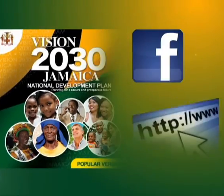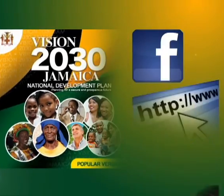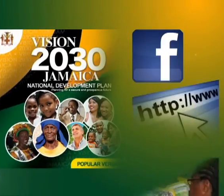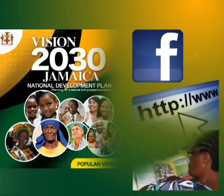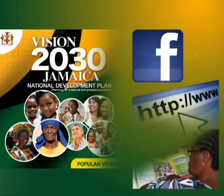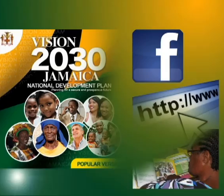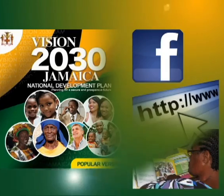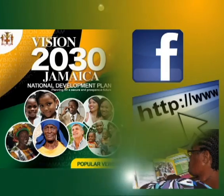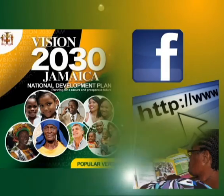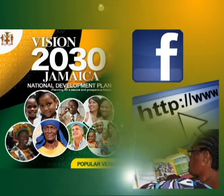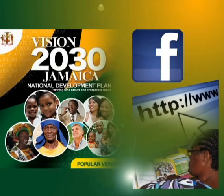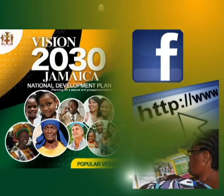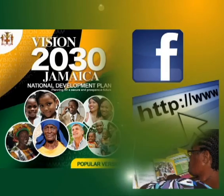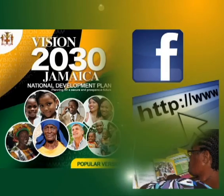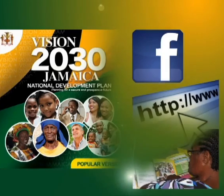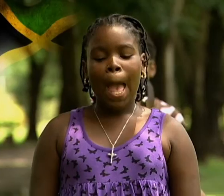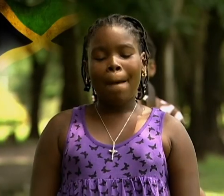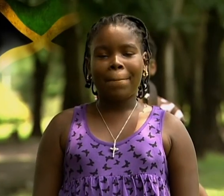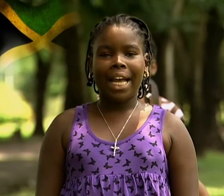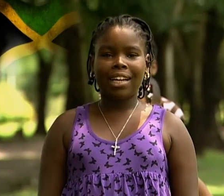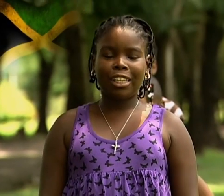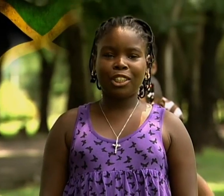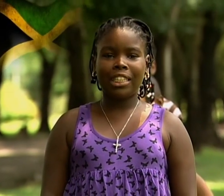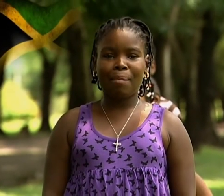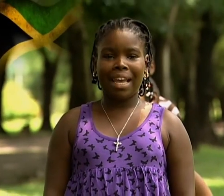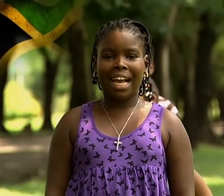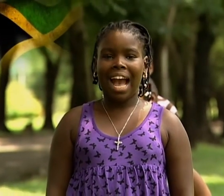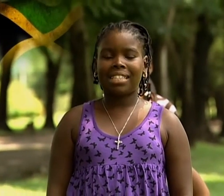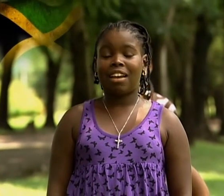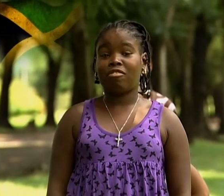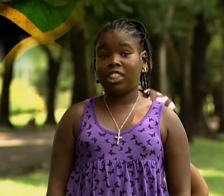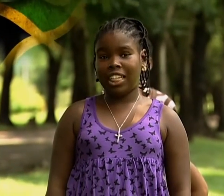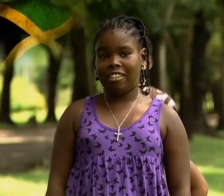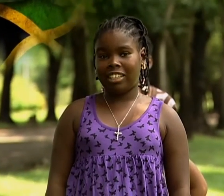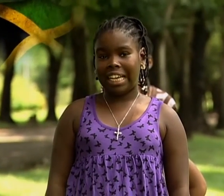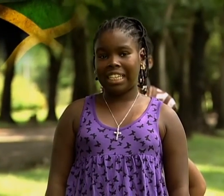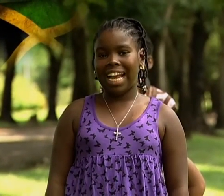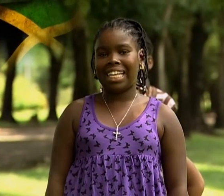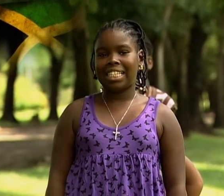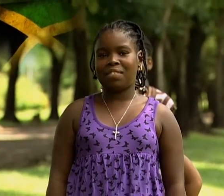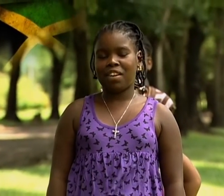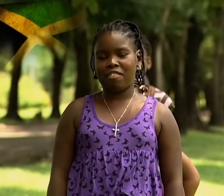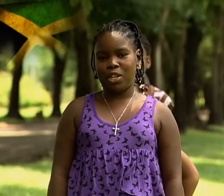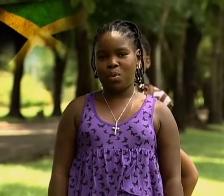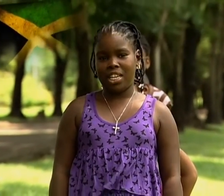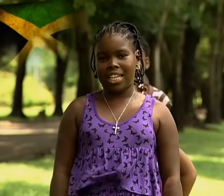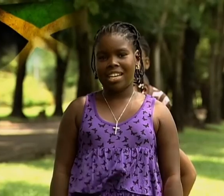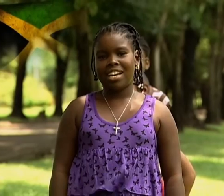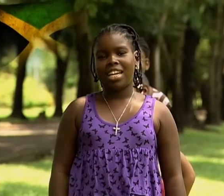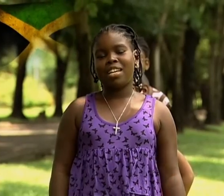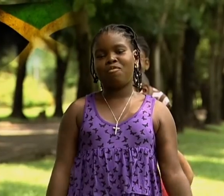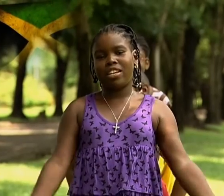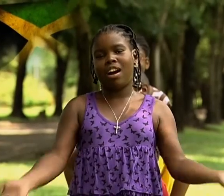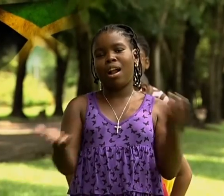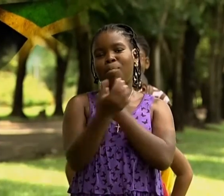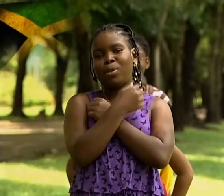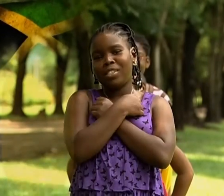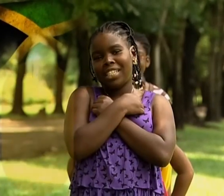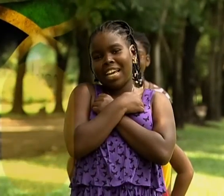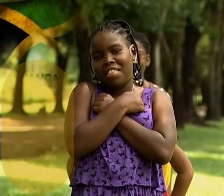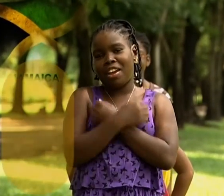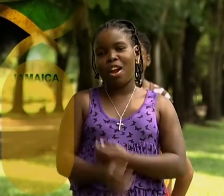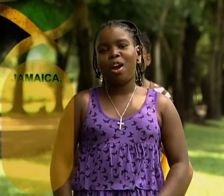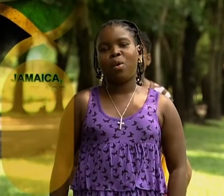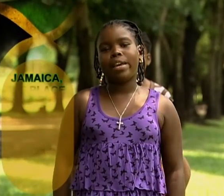Learn about the plan. Join the vision. My country, Jamaica, has a rich heritage and is very unique. If we all